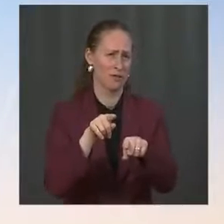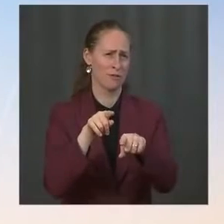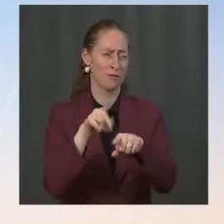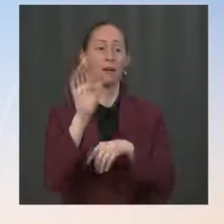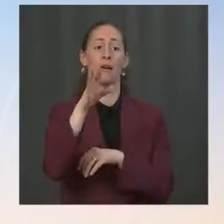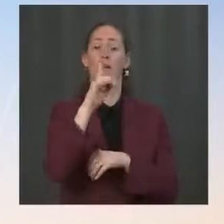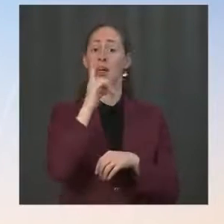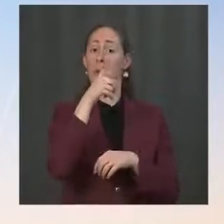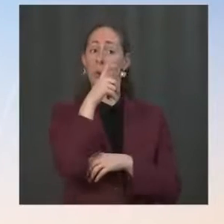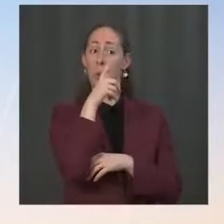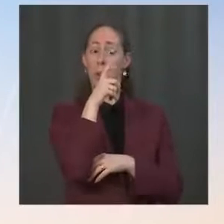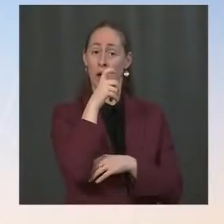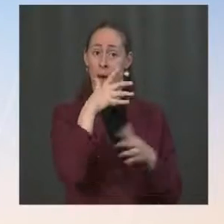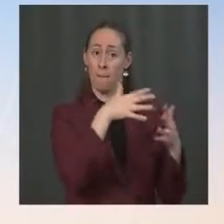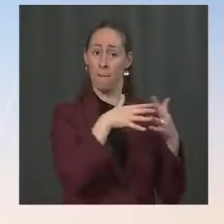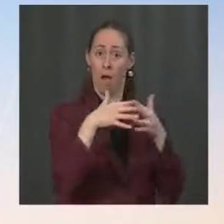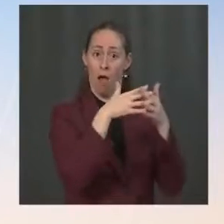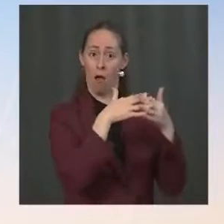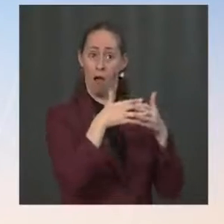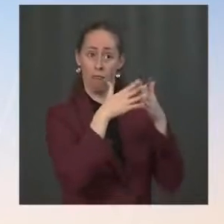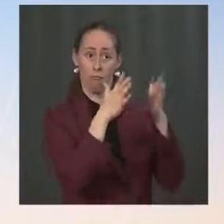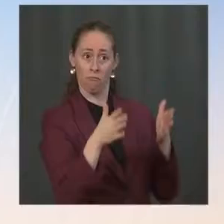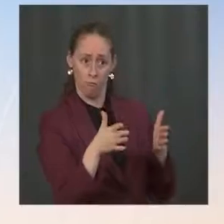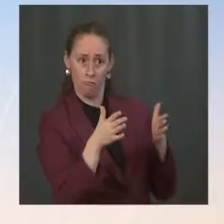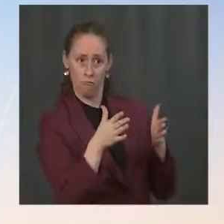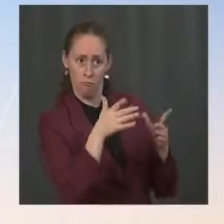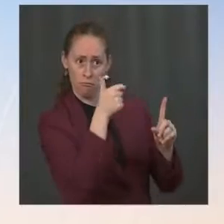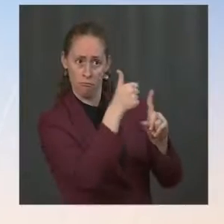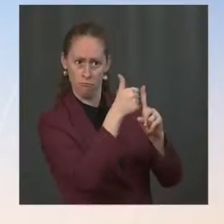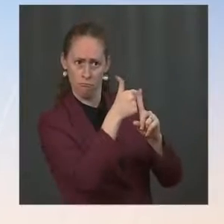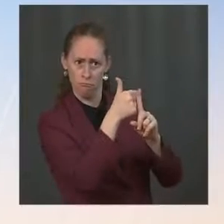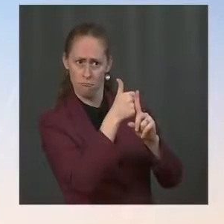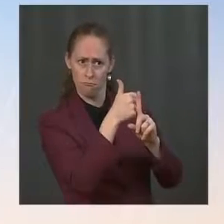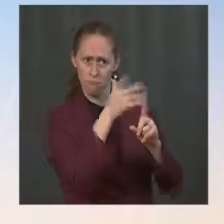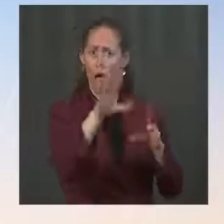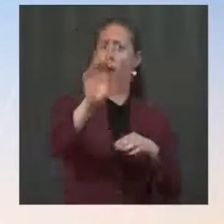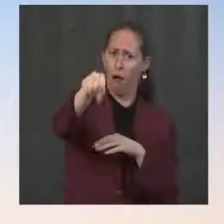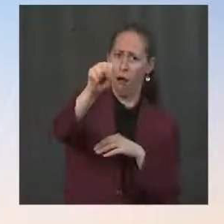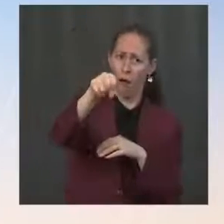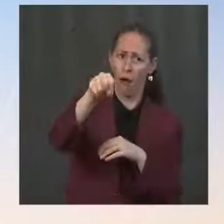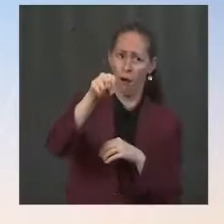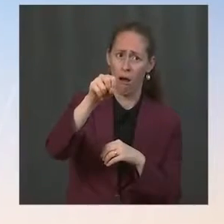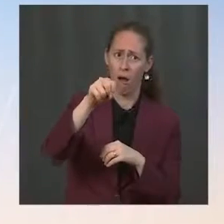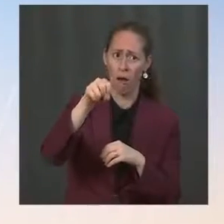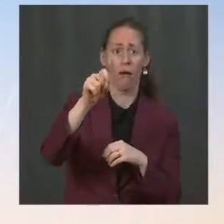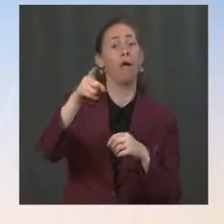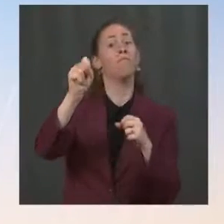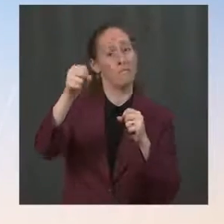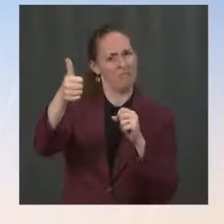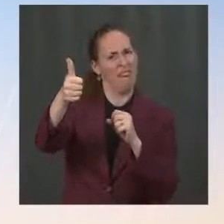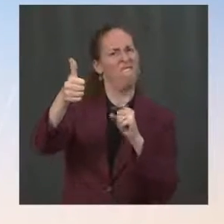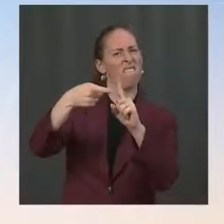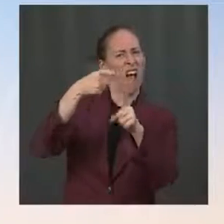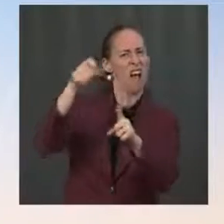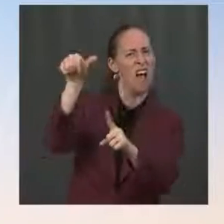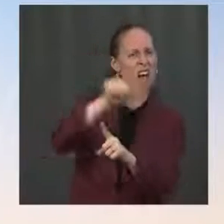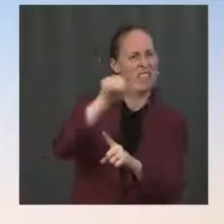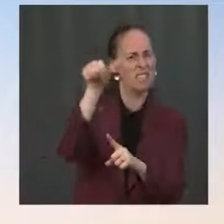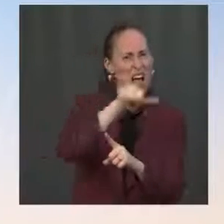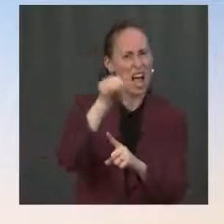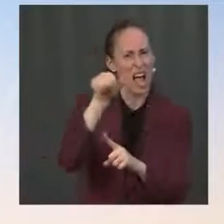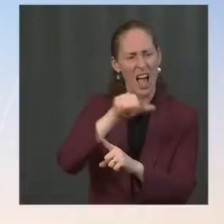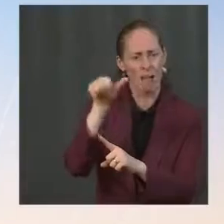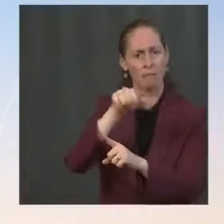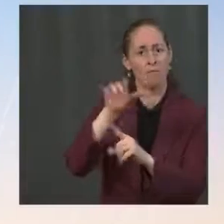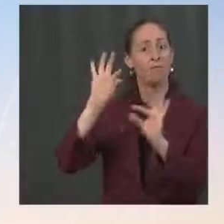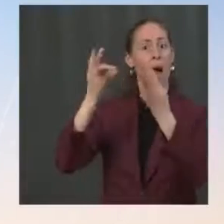assume these U.S. service members are. They serve here in our country, but they're from Afghanistan, and they have family members there. So they said